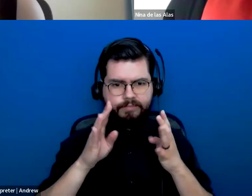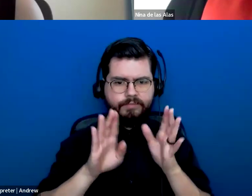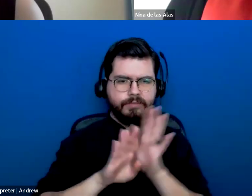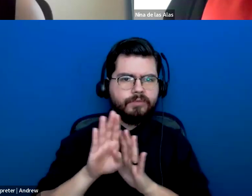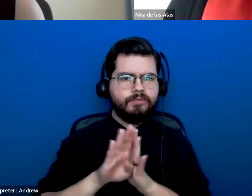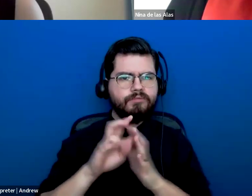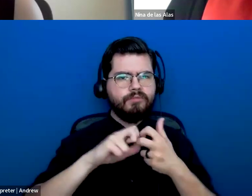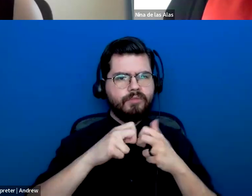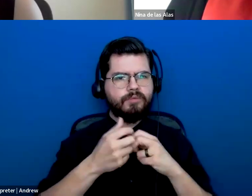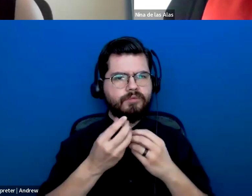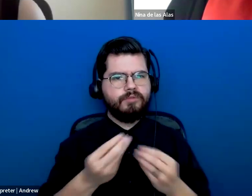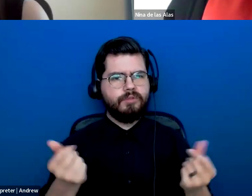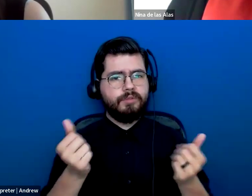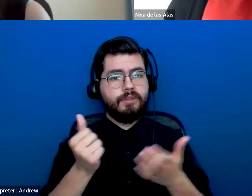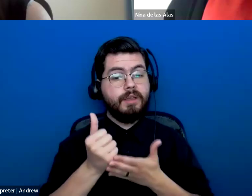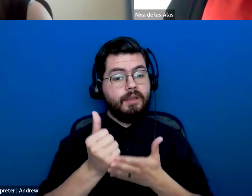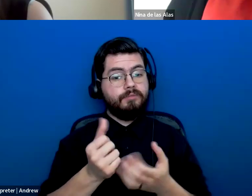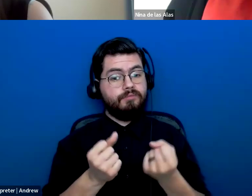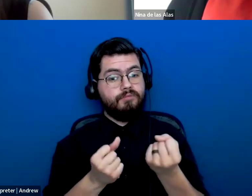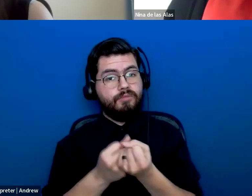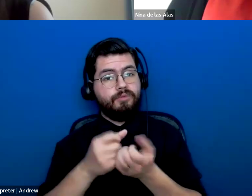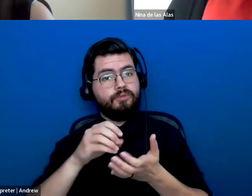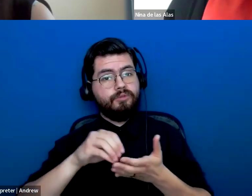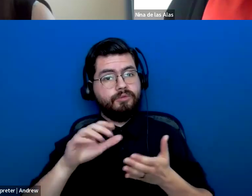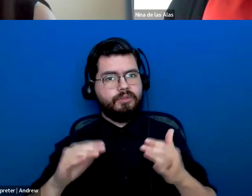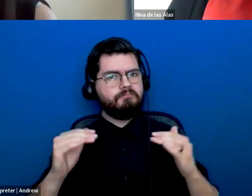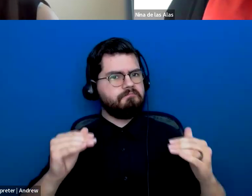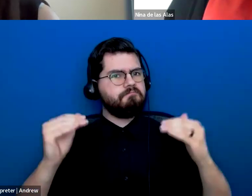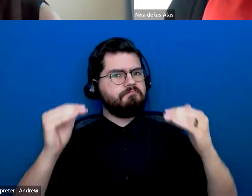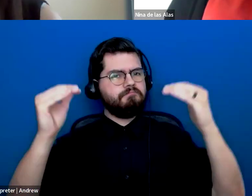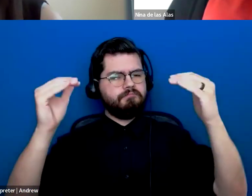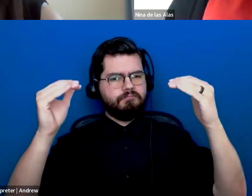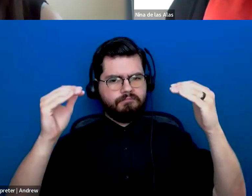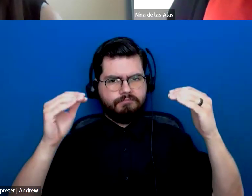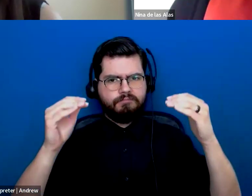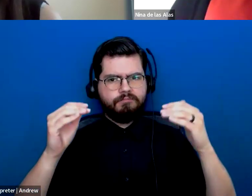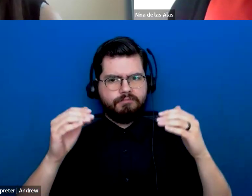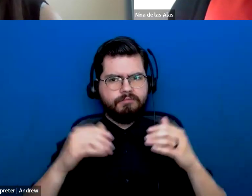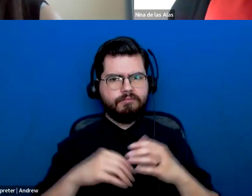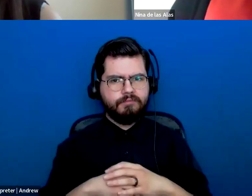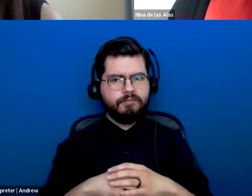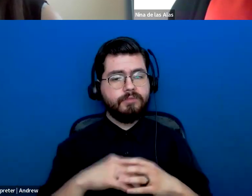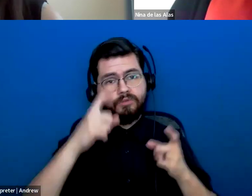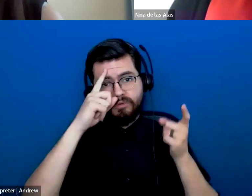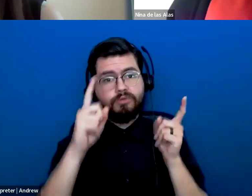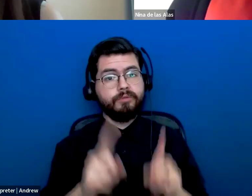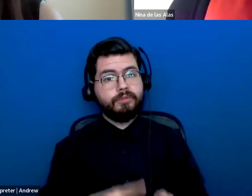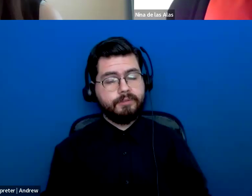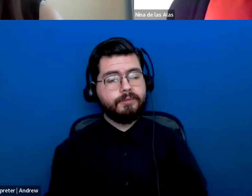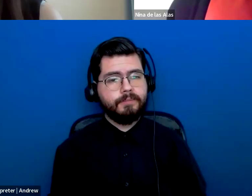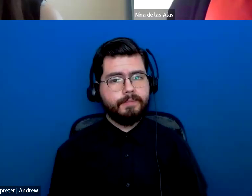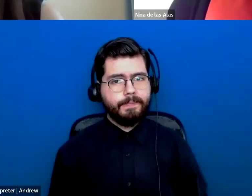characteristic for science can be helpful ways to support students at all levels to take pride in themselves and see themselves as scientists. Agreed. Agreed.